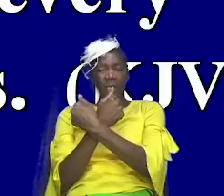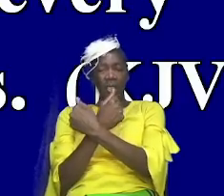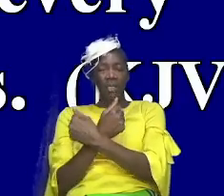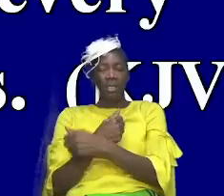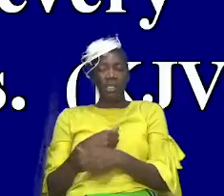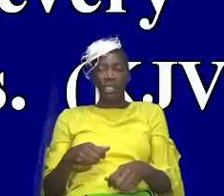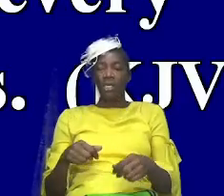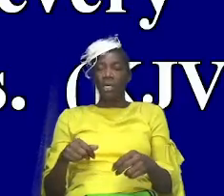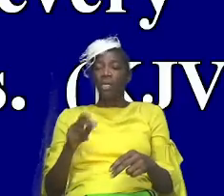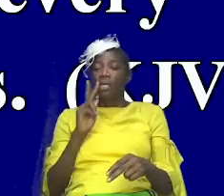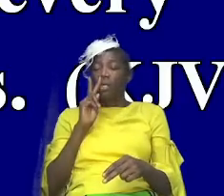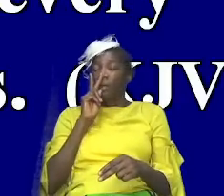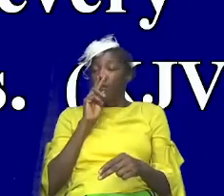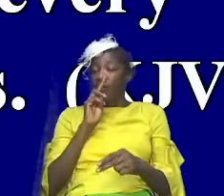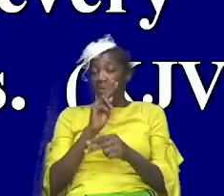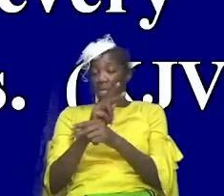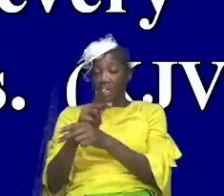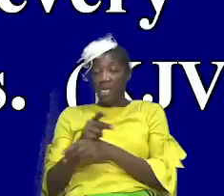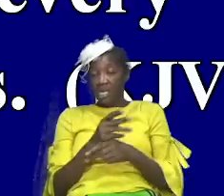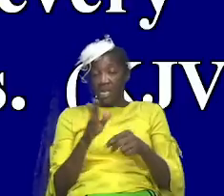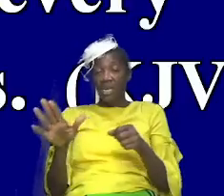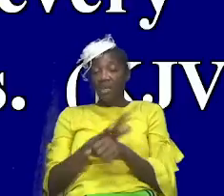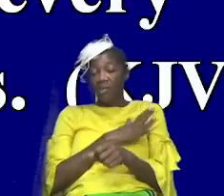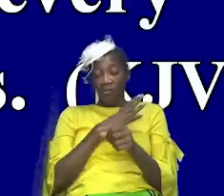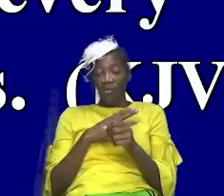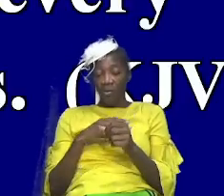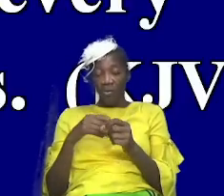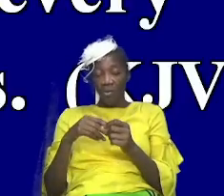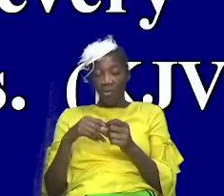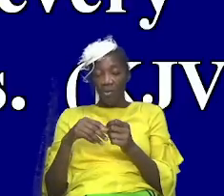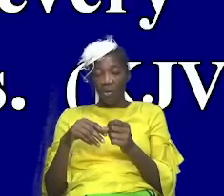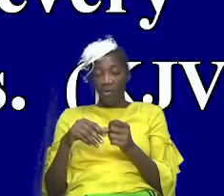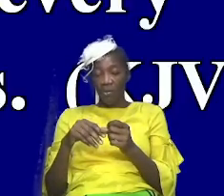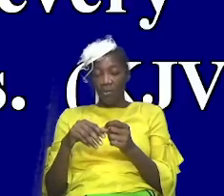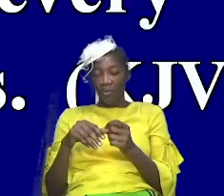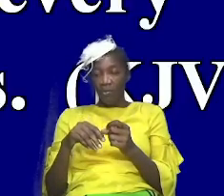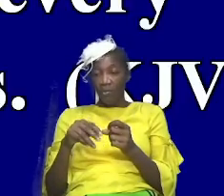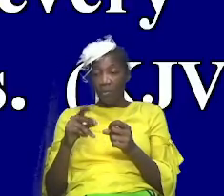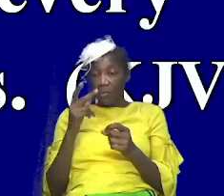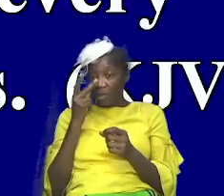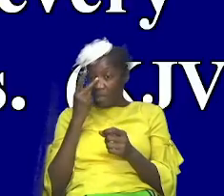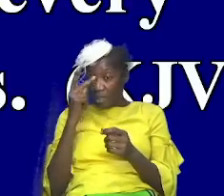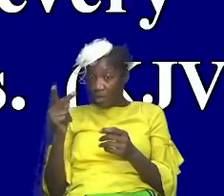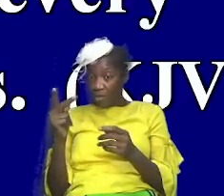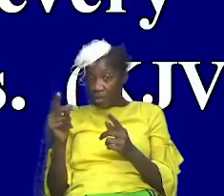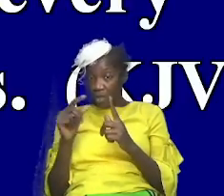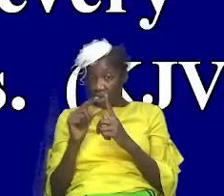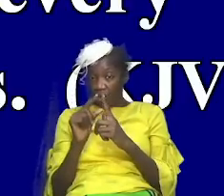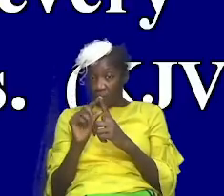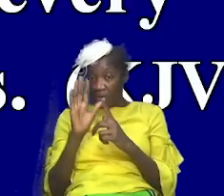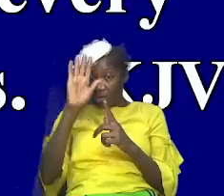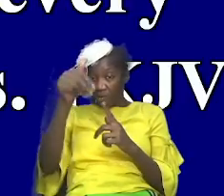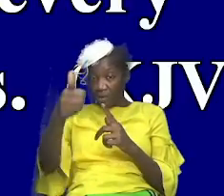to me, be very careful, saints of the Most High God. Look into the word for yourselves